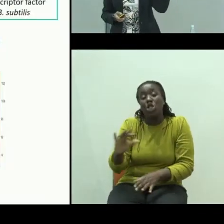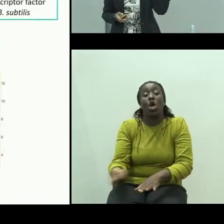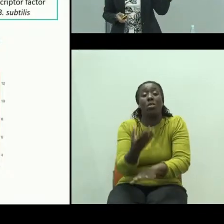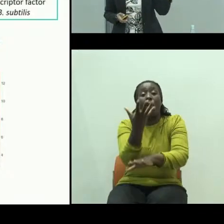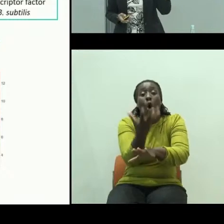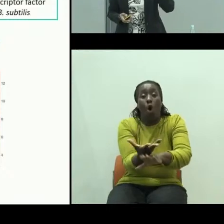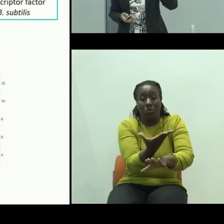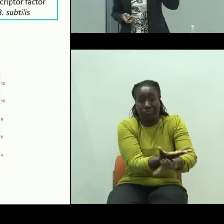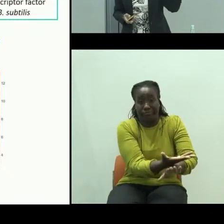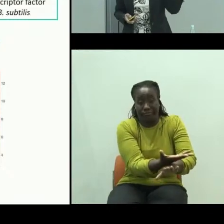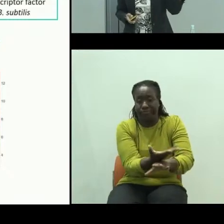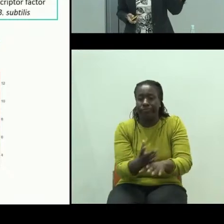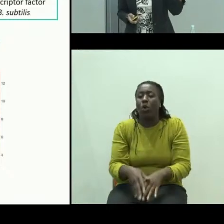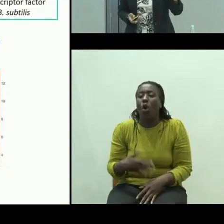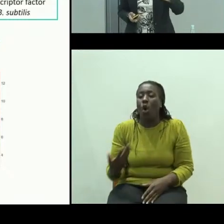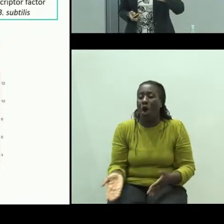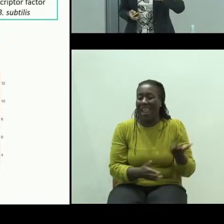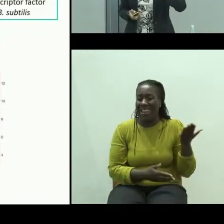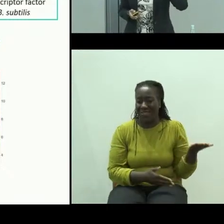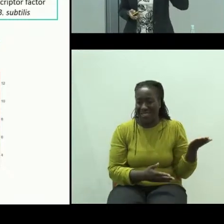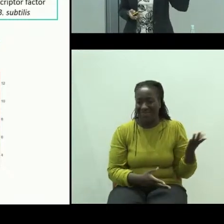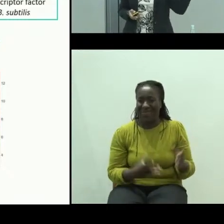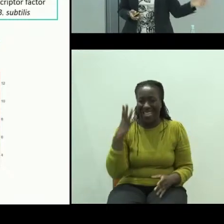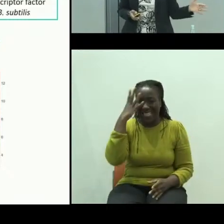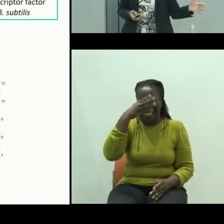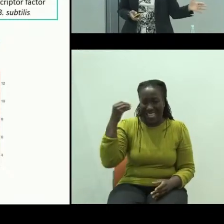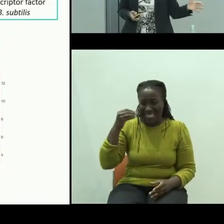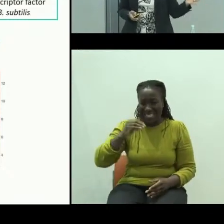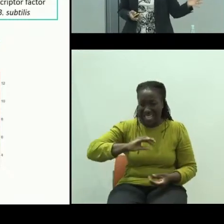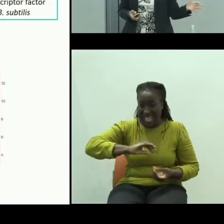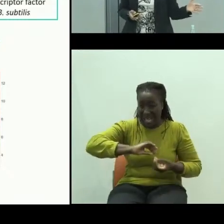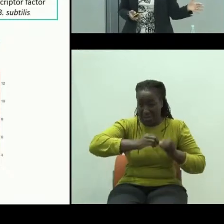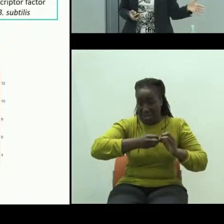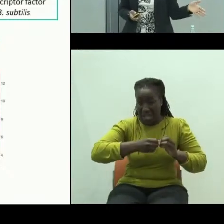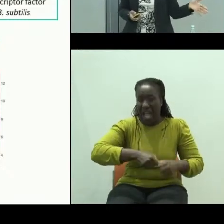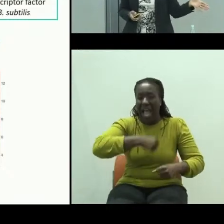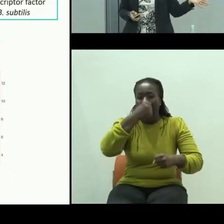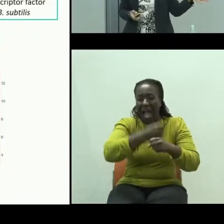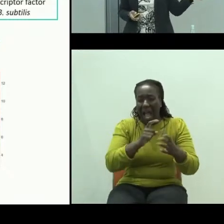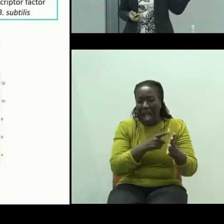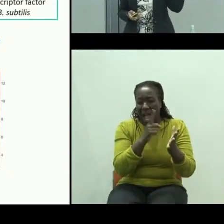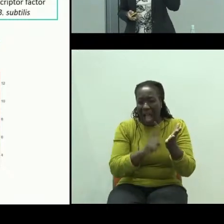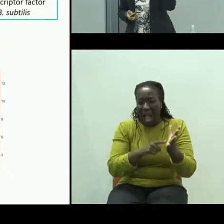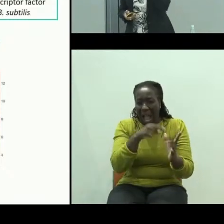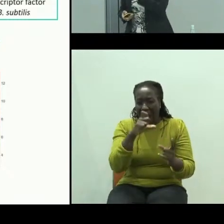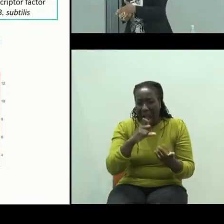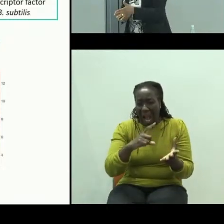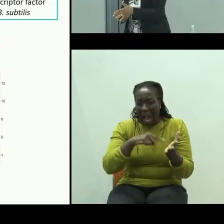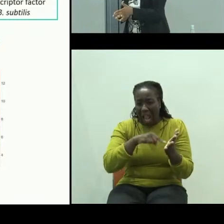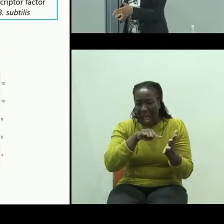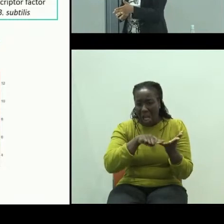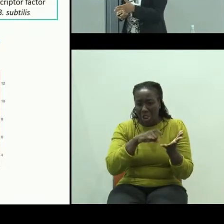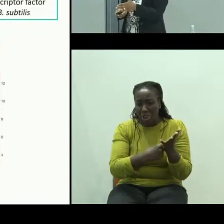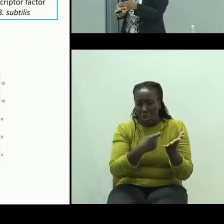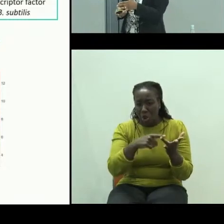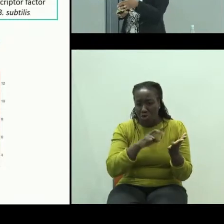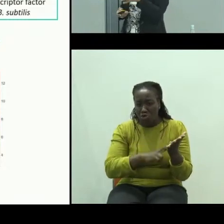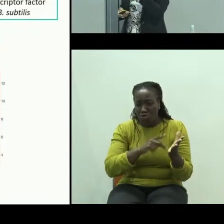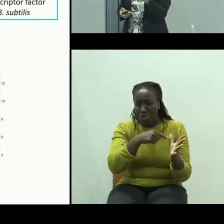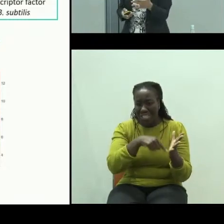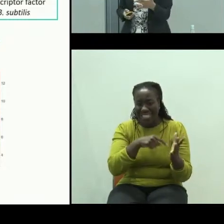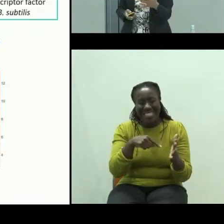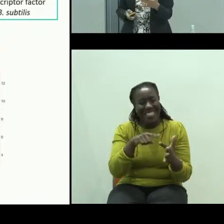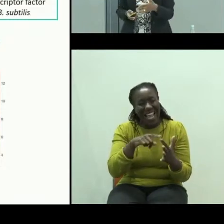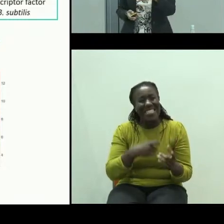very briefly, on the left-hand side is the sensor we already built for galacturonic acid. We use the exact same process to build one